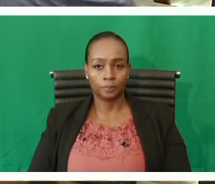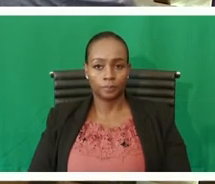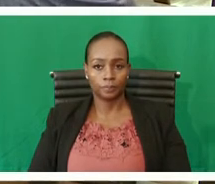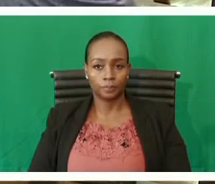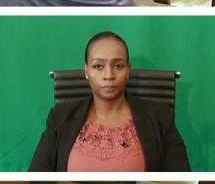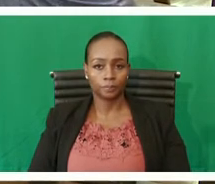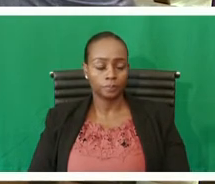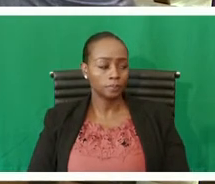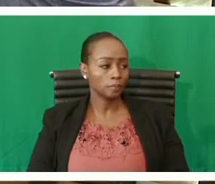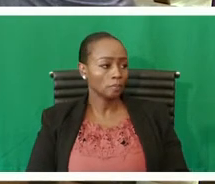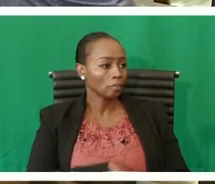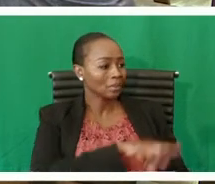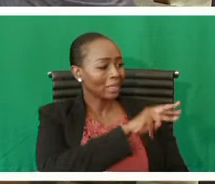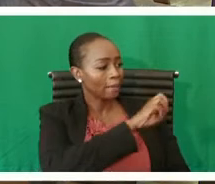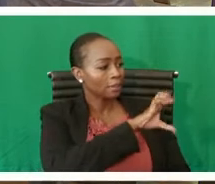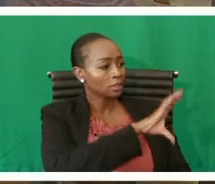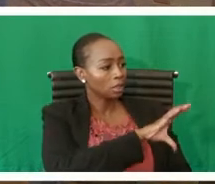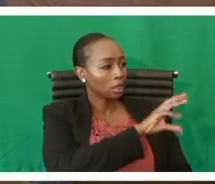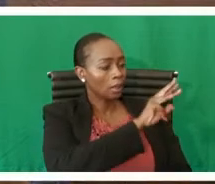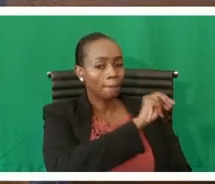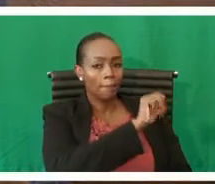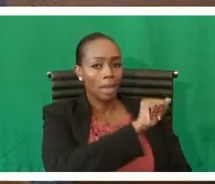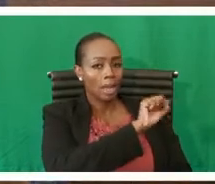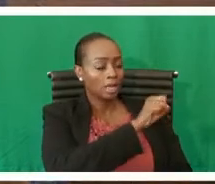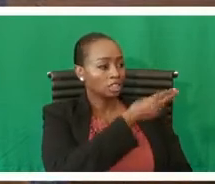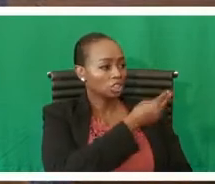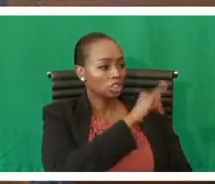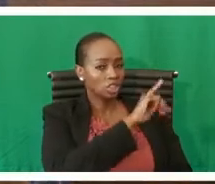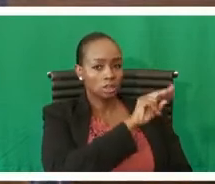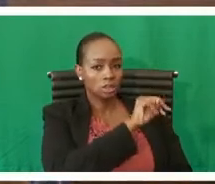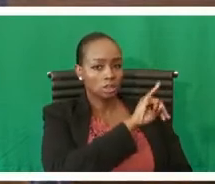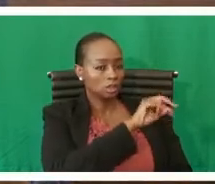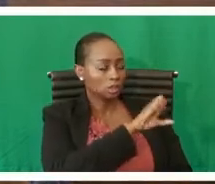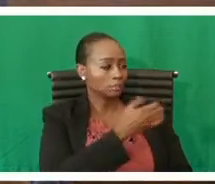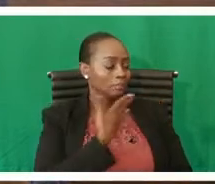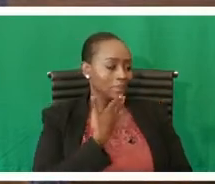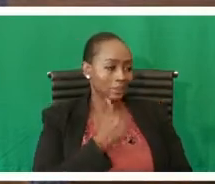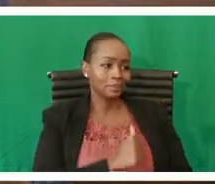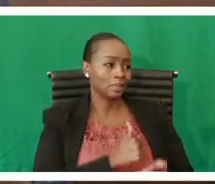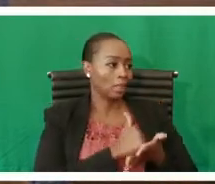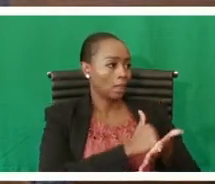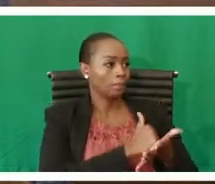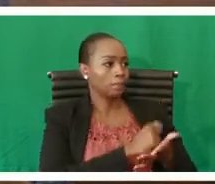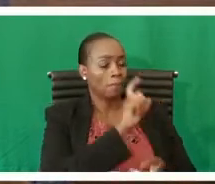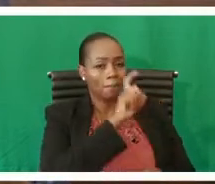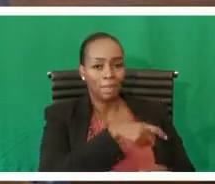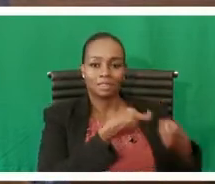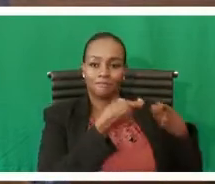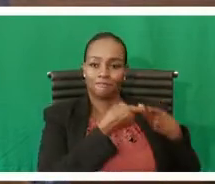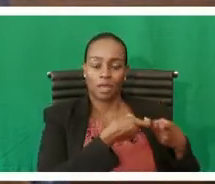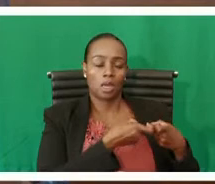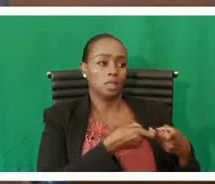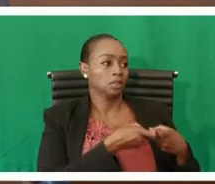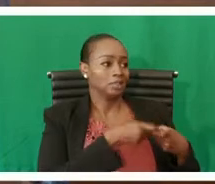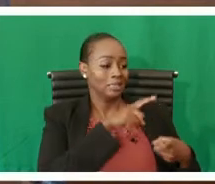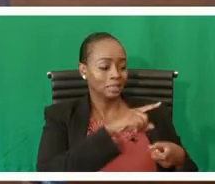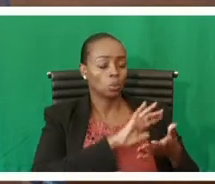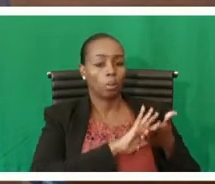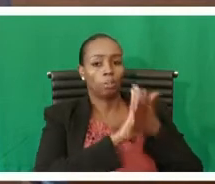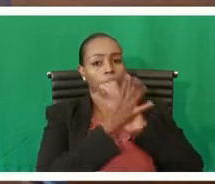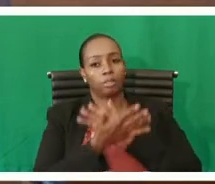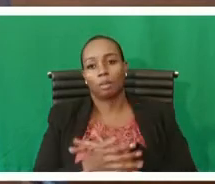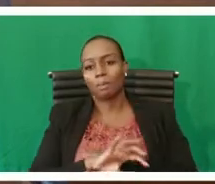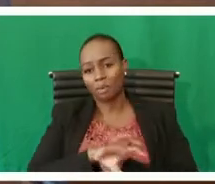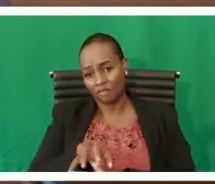Dr. Mashinin, please fight this thing. This thing is going to destroy our province. We must